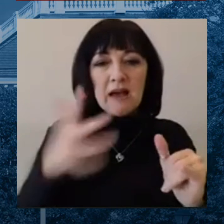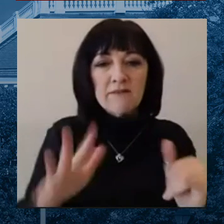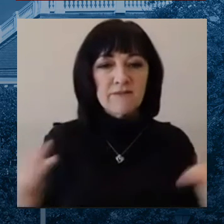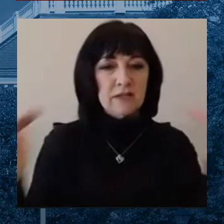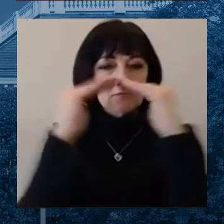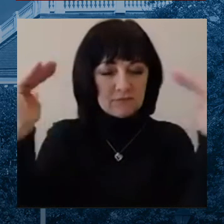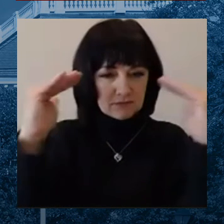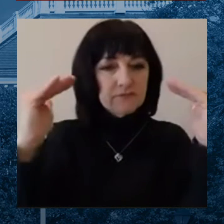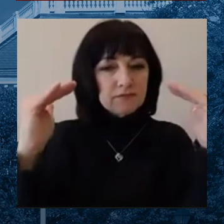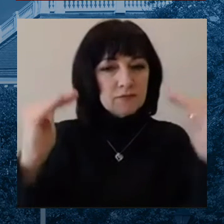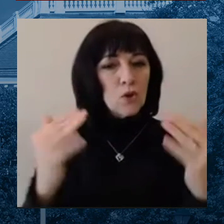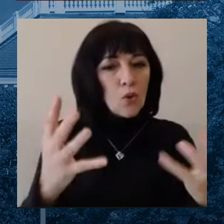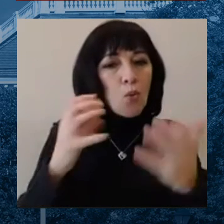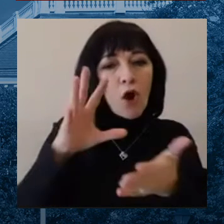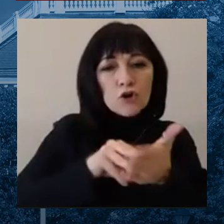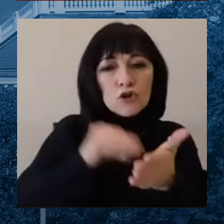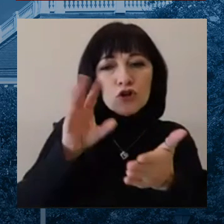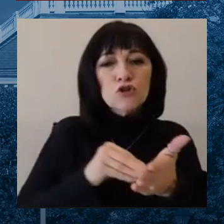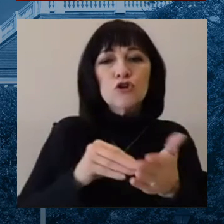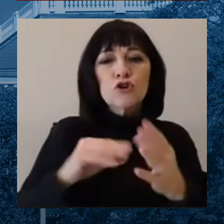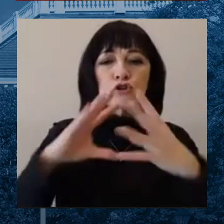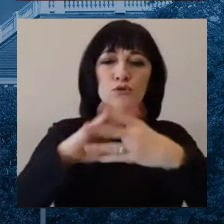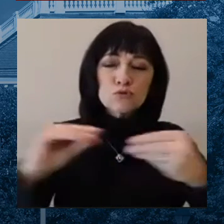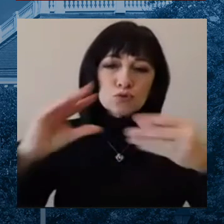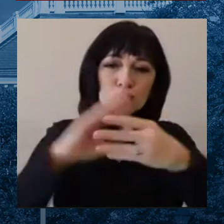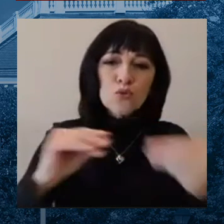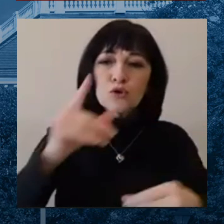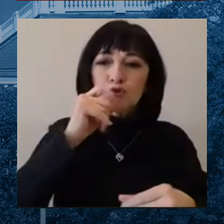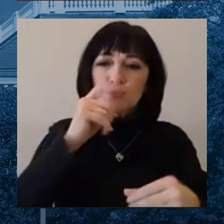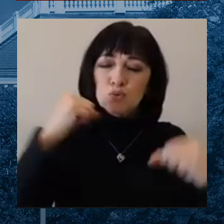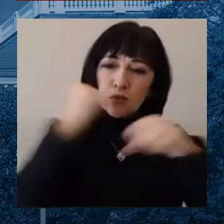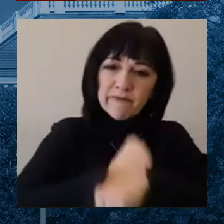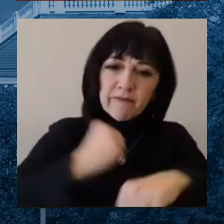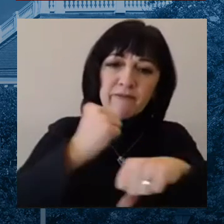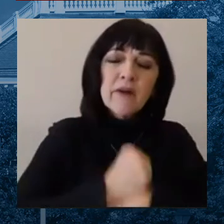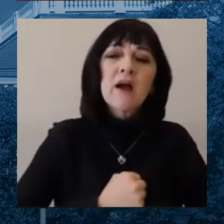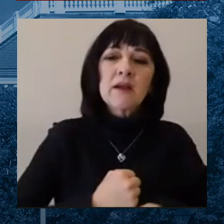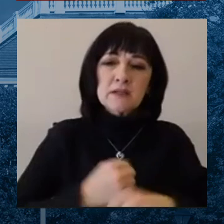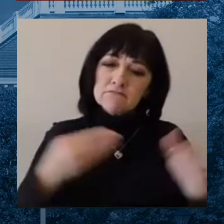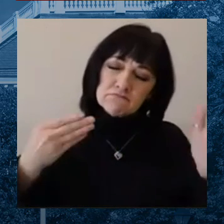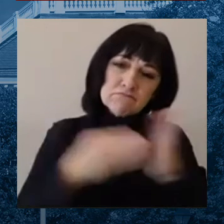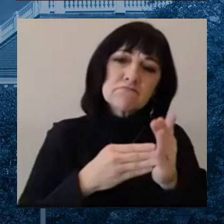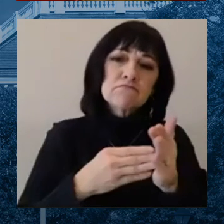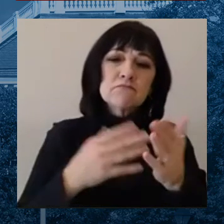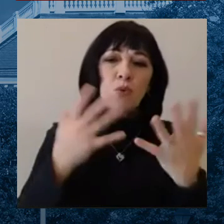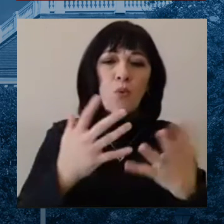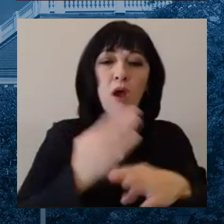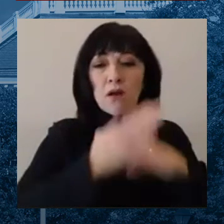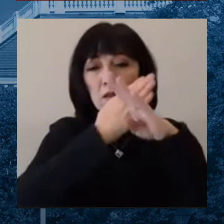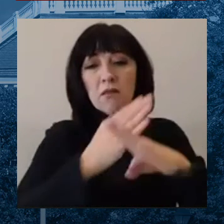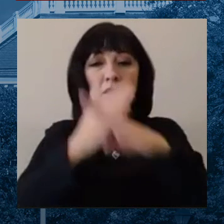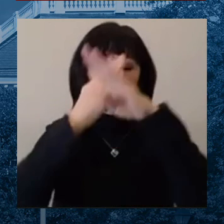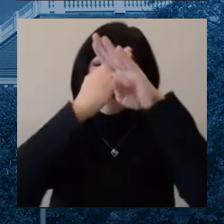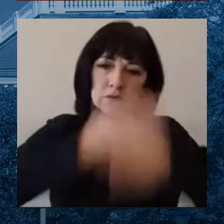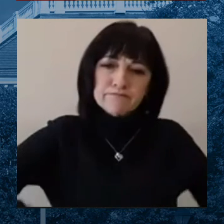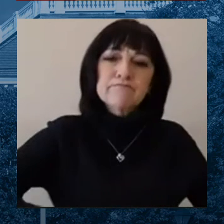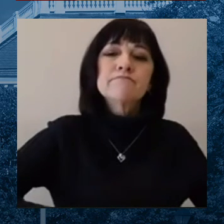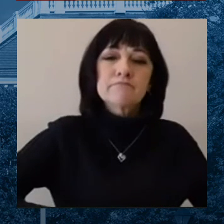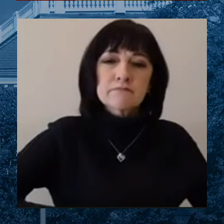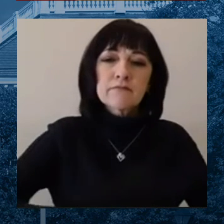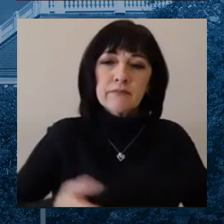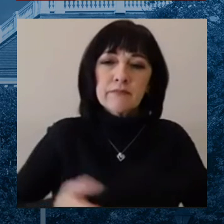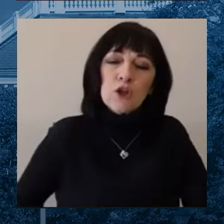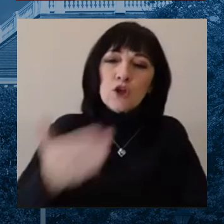the story of those who fought against prejudice and discrimination, advance the cause of civil rights, and